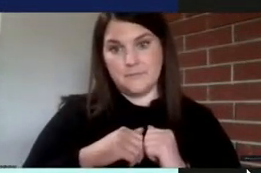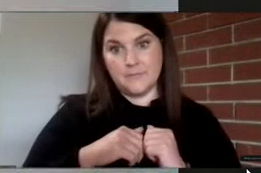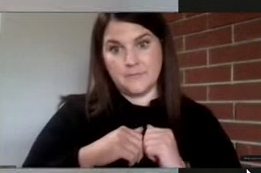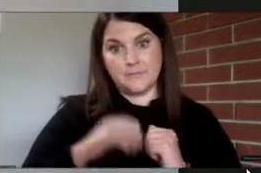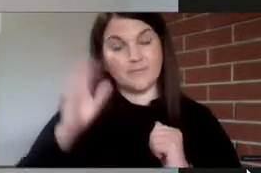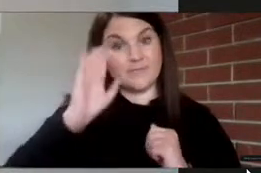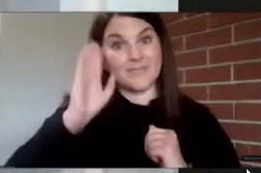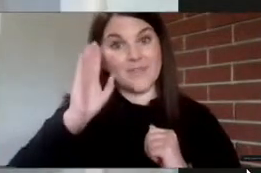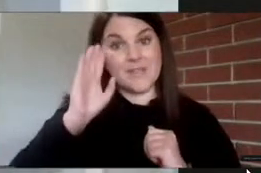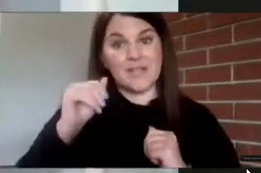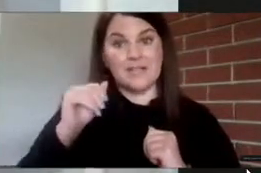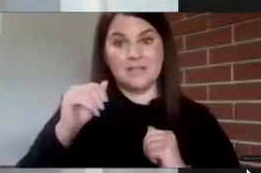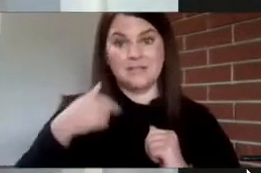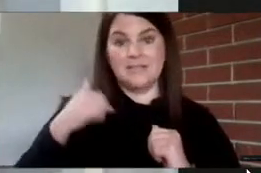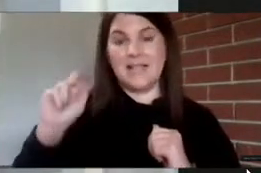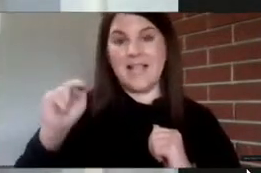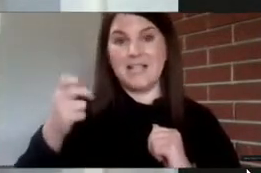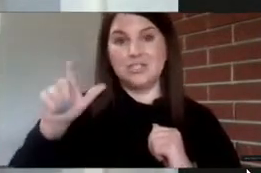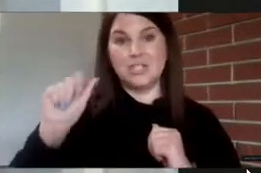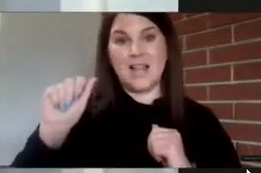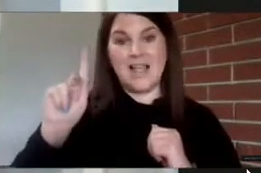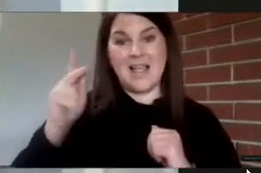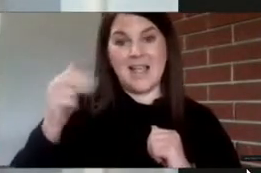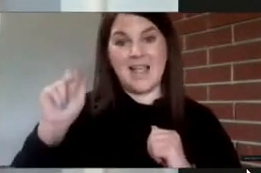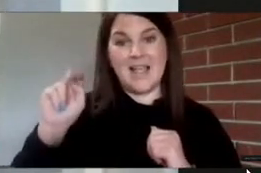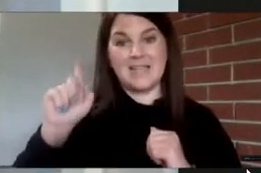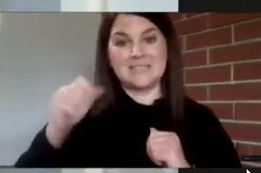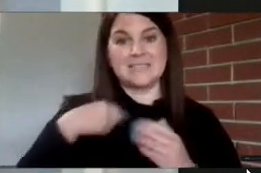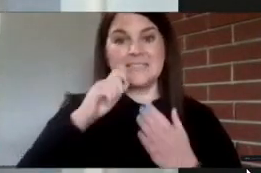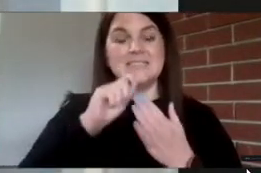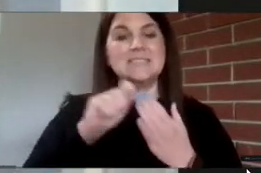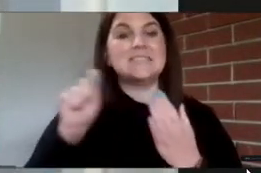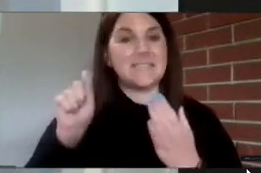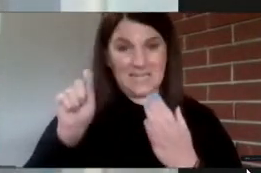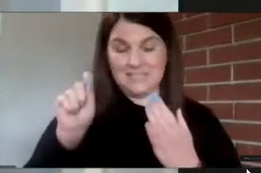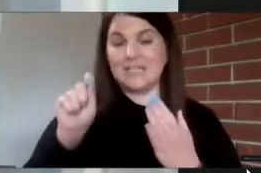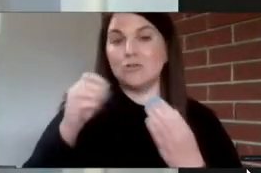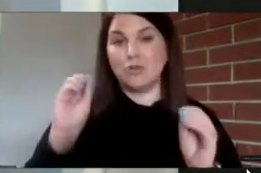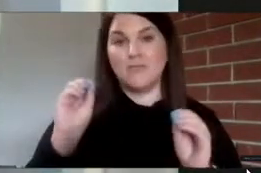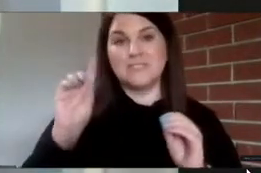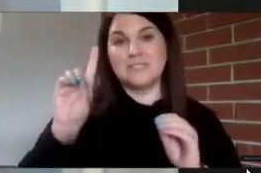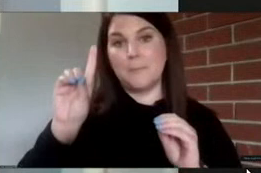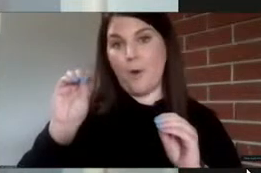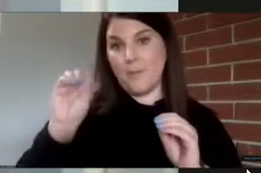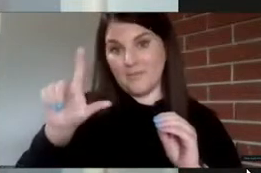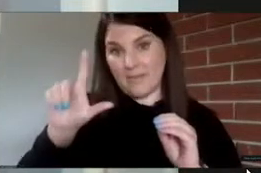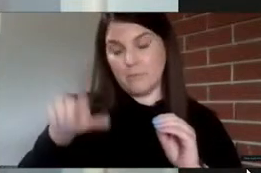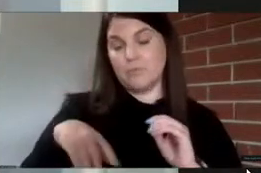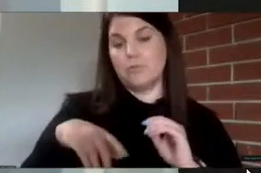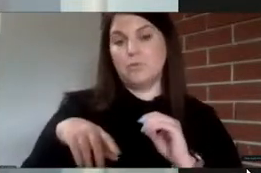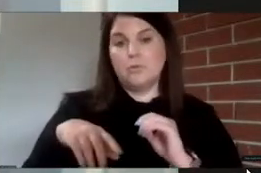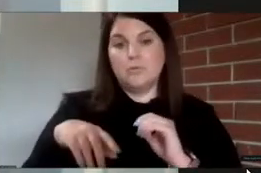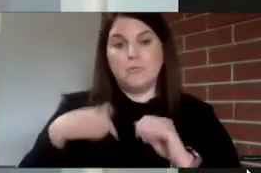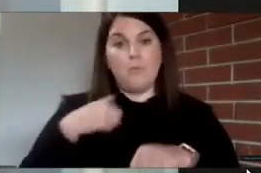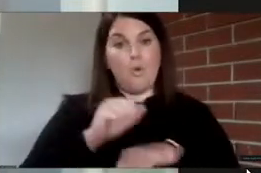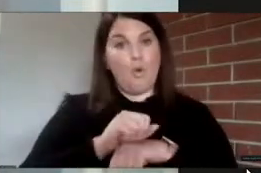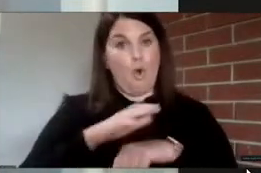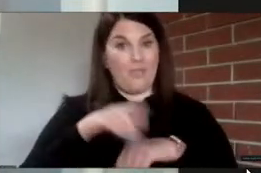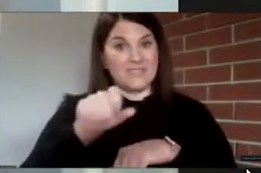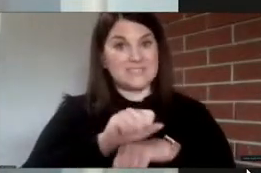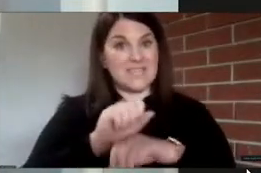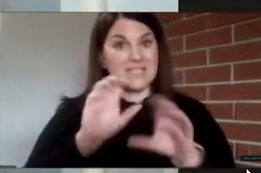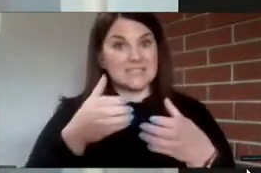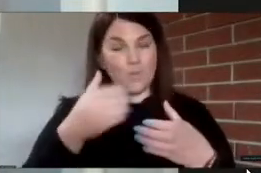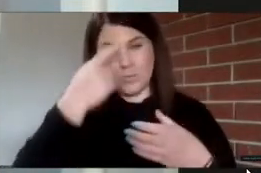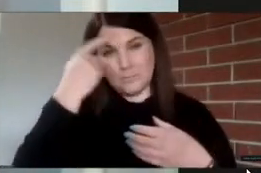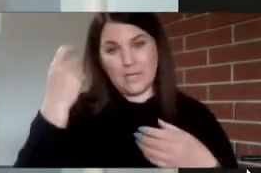Hi there, I'm Angela Hanks. I'm a counselor in the Secretary's Office at the Department of Labor. I'm on this task force, I think in part